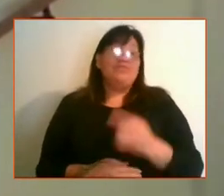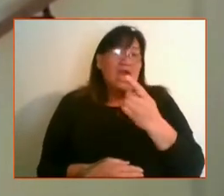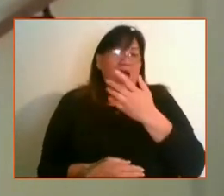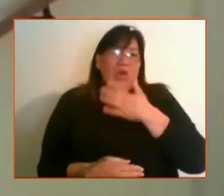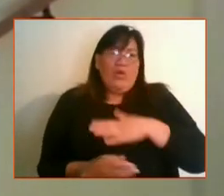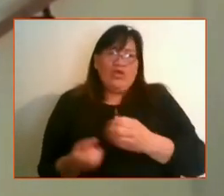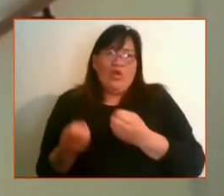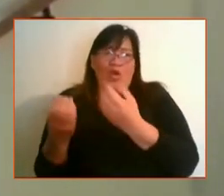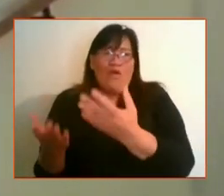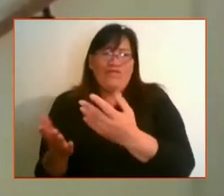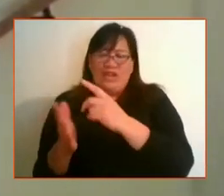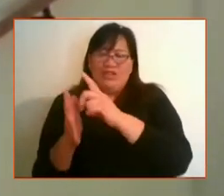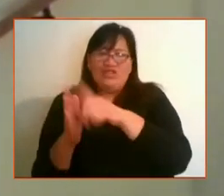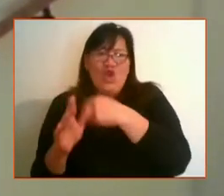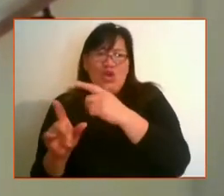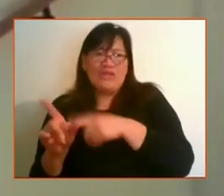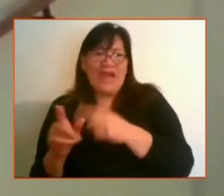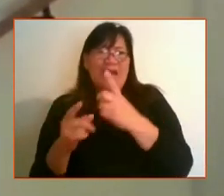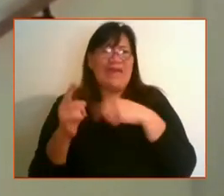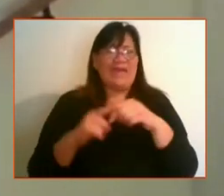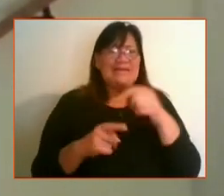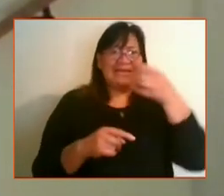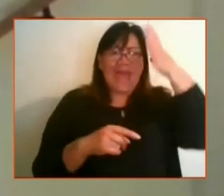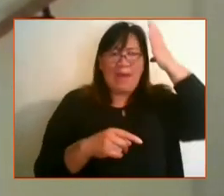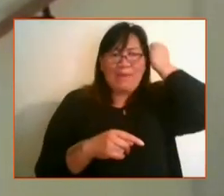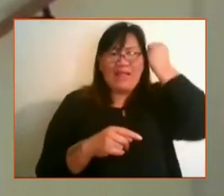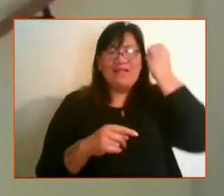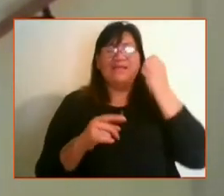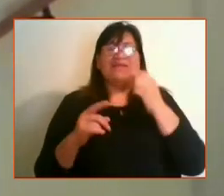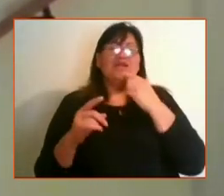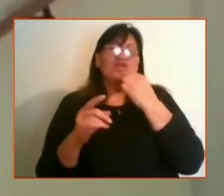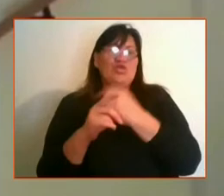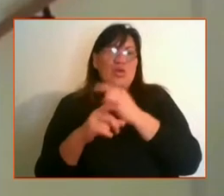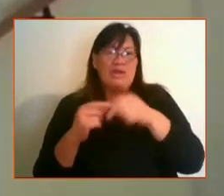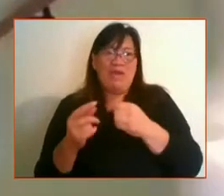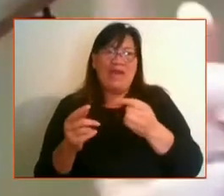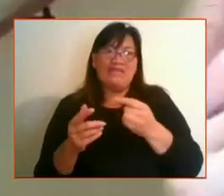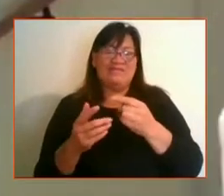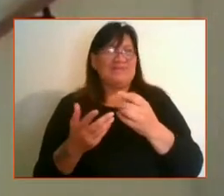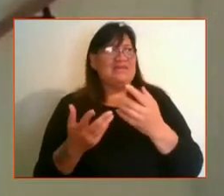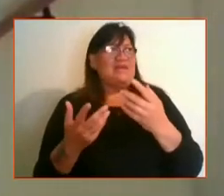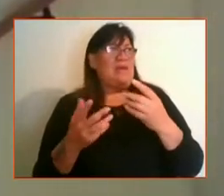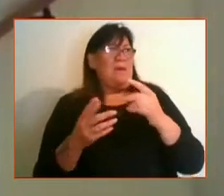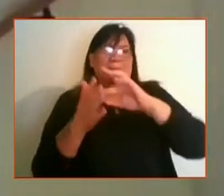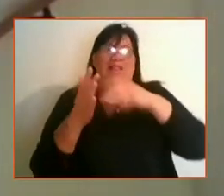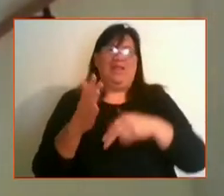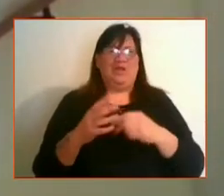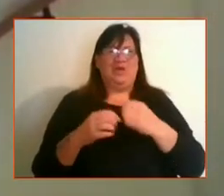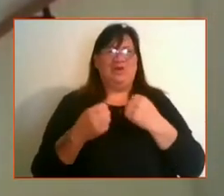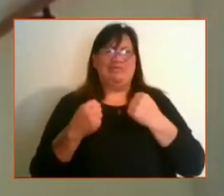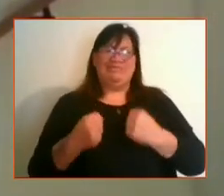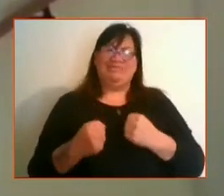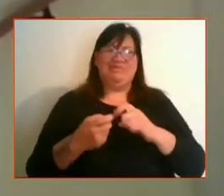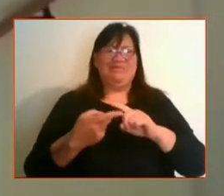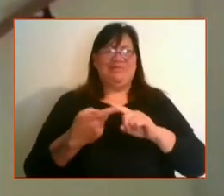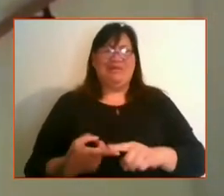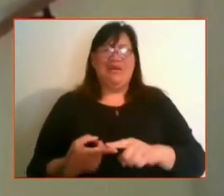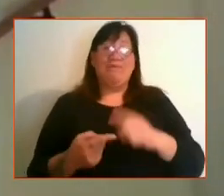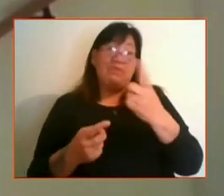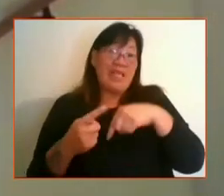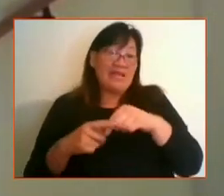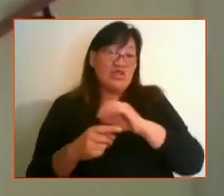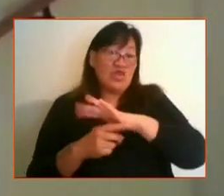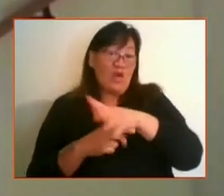the opportunity to respond to your challenge that it's a matter of political will. And the other thing that I'll just throw on there too is that with COVID closing everything